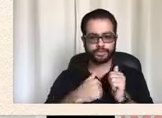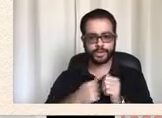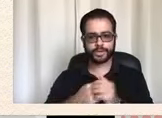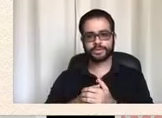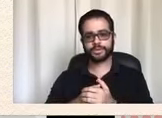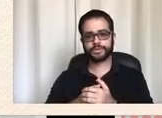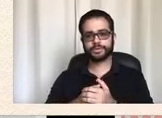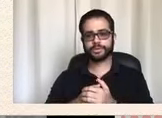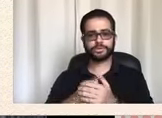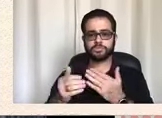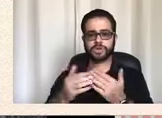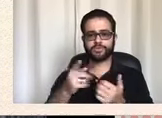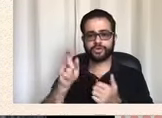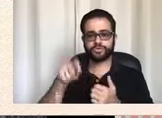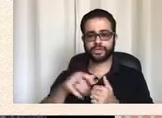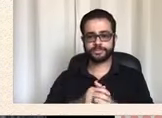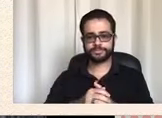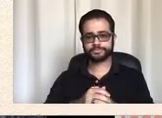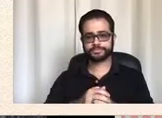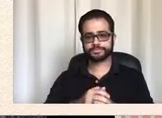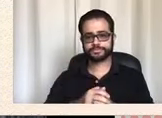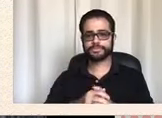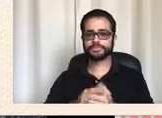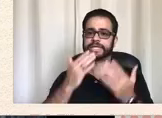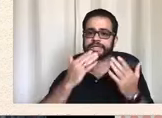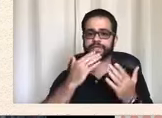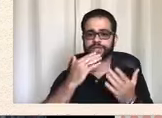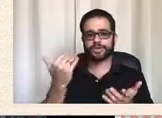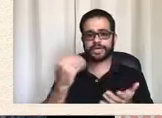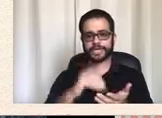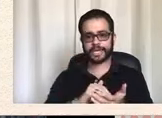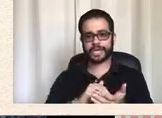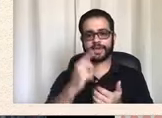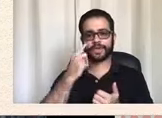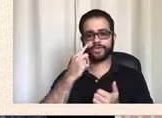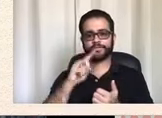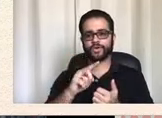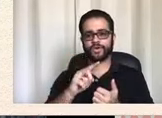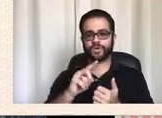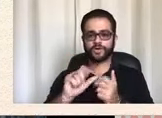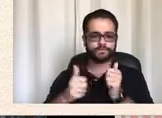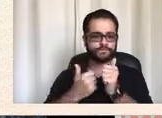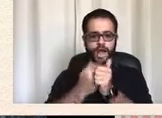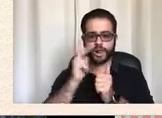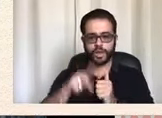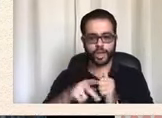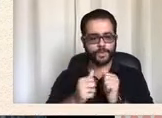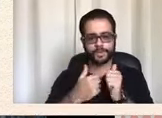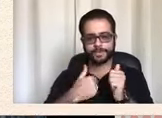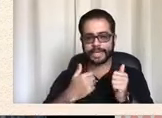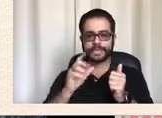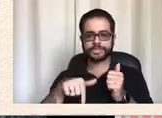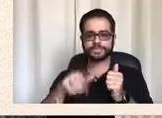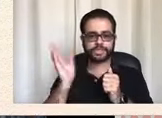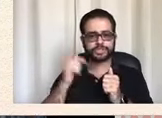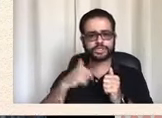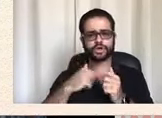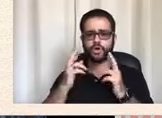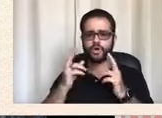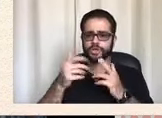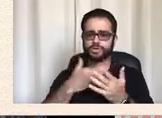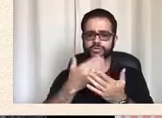need. So I want to thank you guys again for, you know, following along with this presentation. I hope that you got some valuable information from